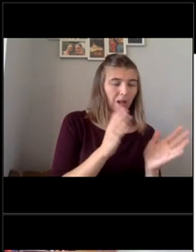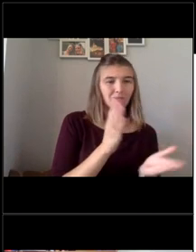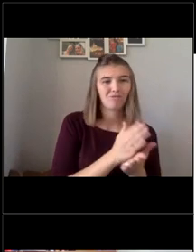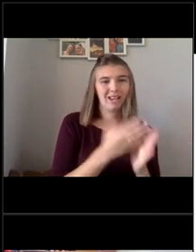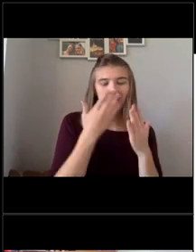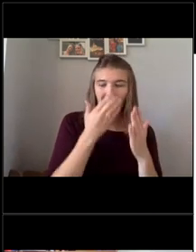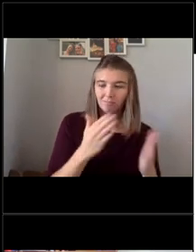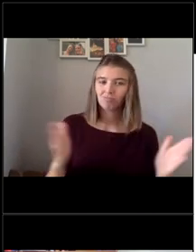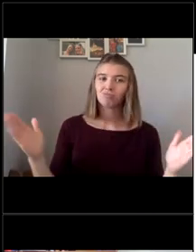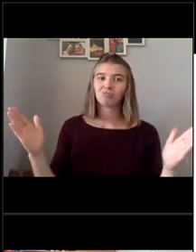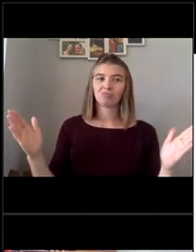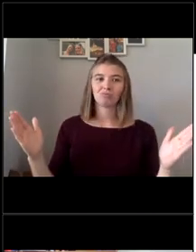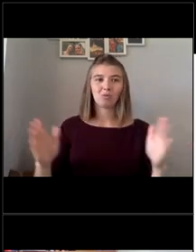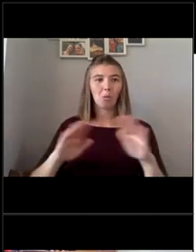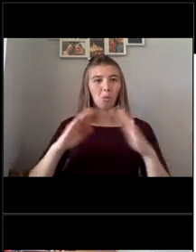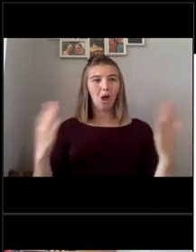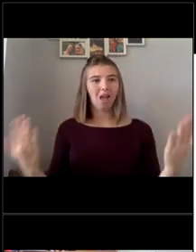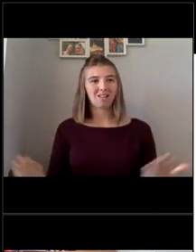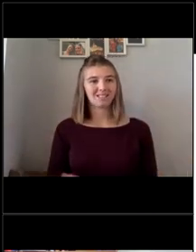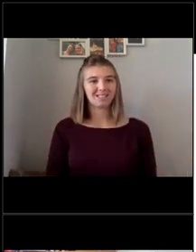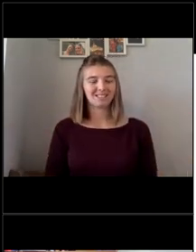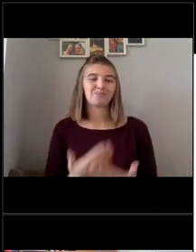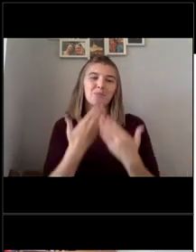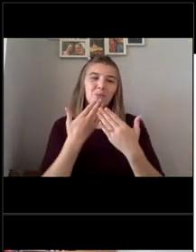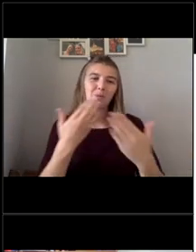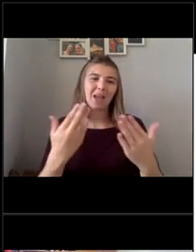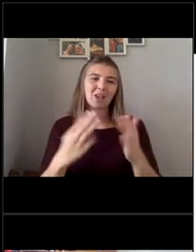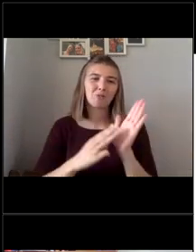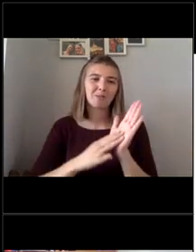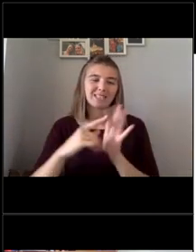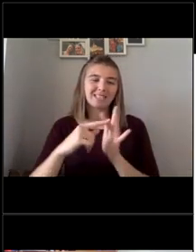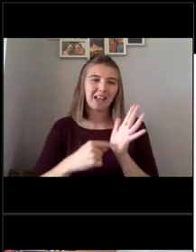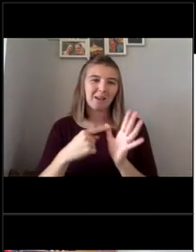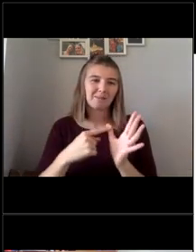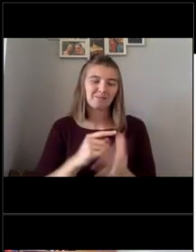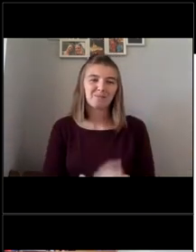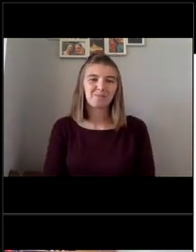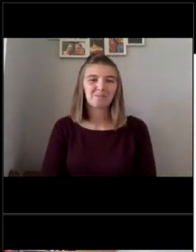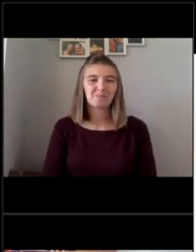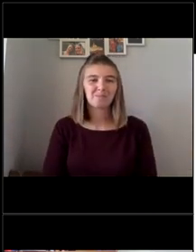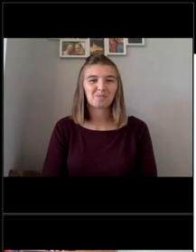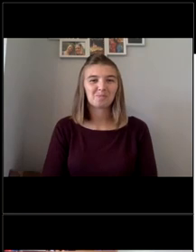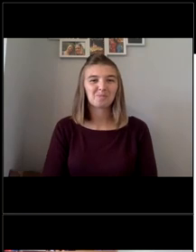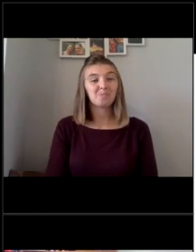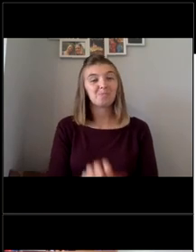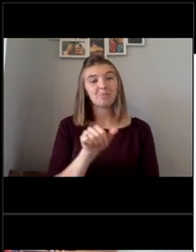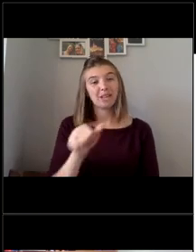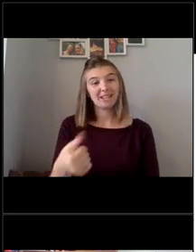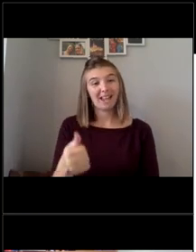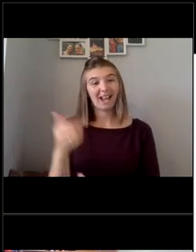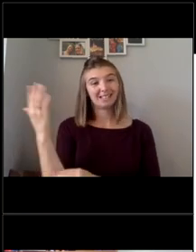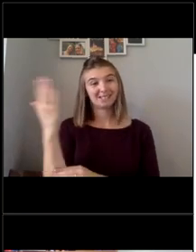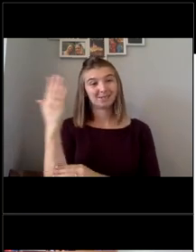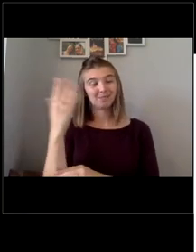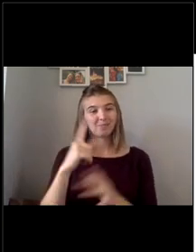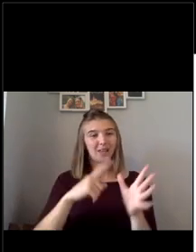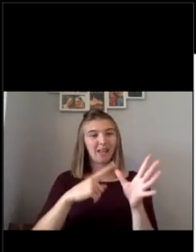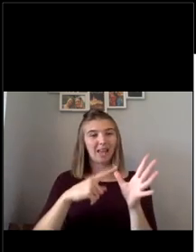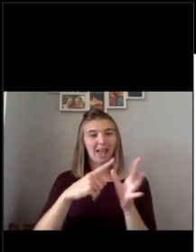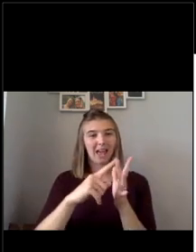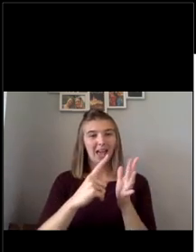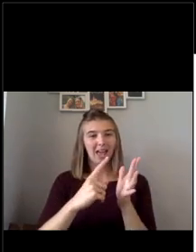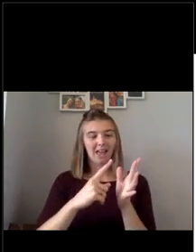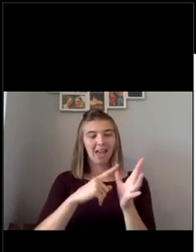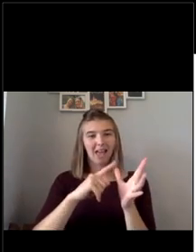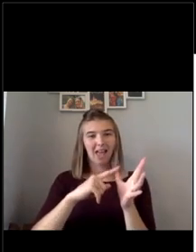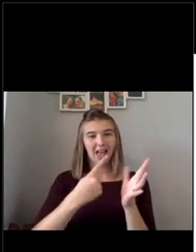Exactly. Excellent. Well, thanks again, Rita. Thank you very much. Now, our next speaker is Aaron Burke, who's a lecturer in forensic science and chemistry